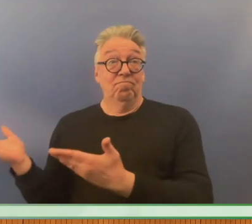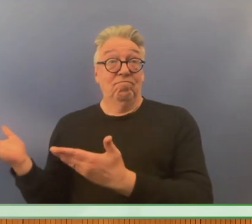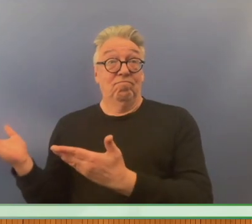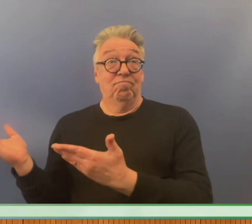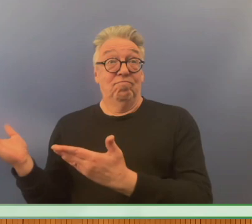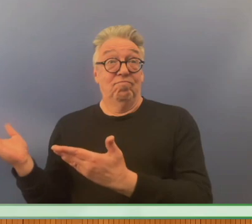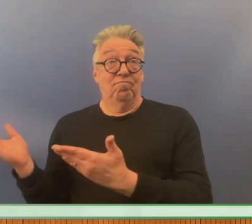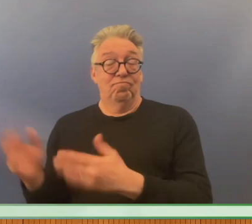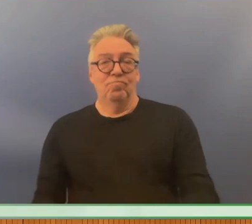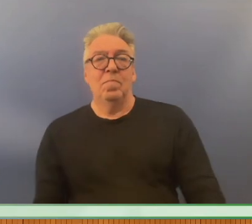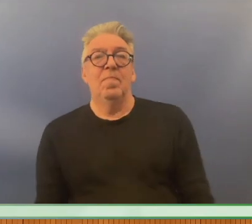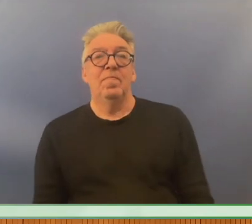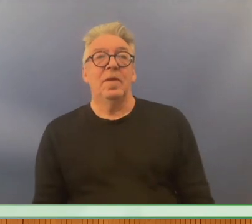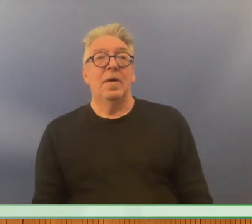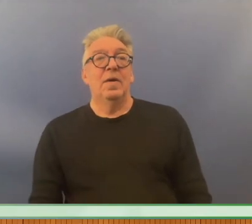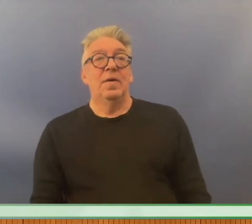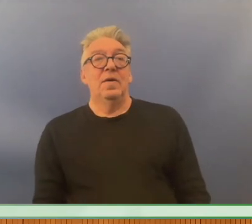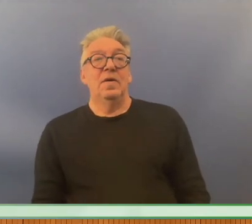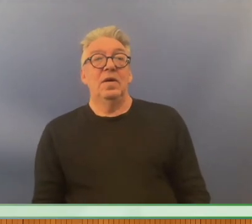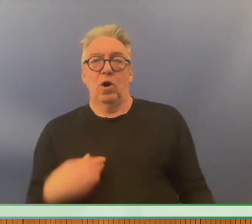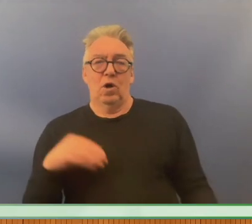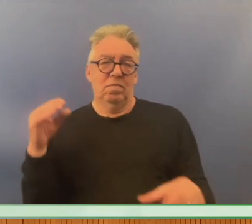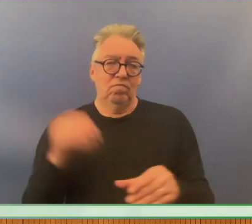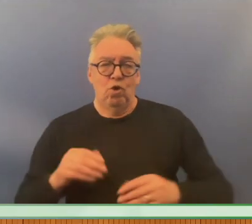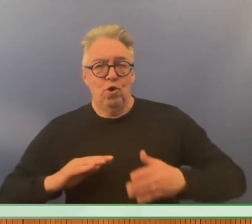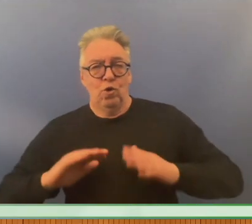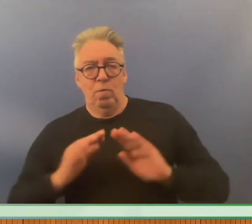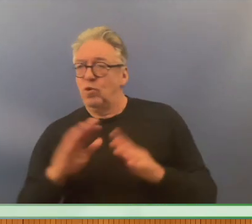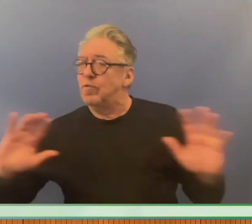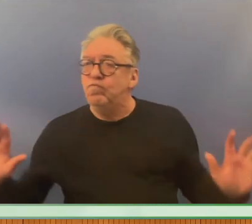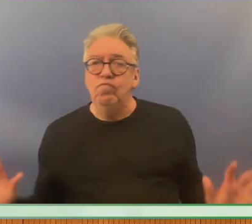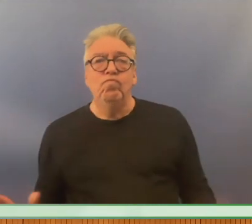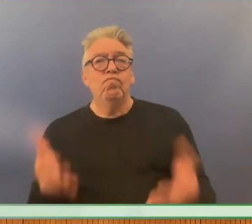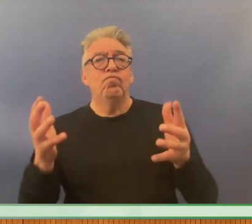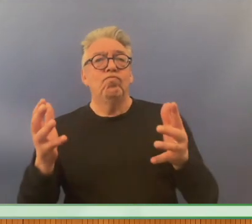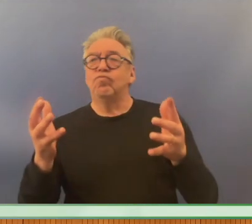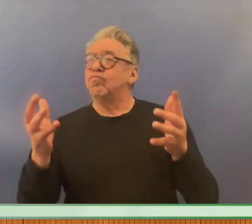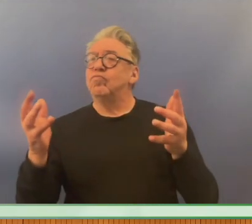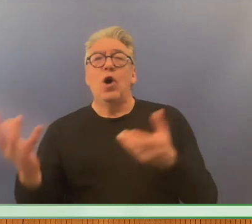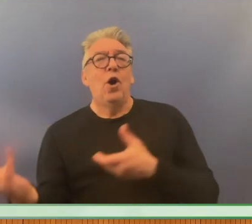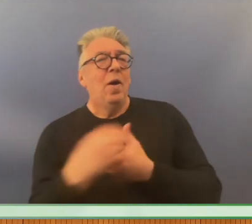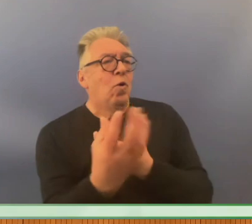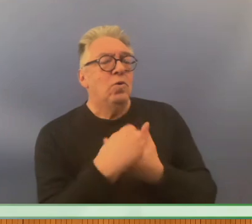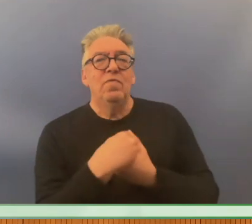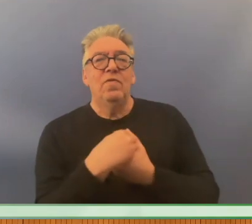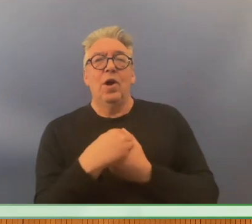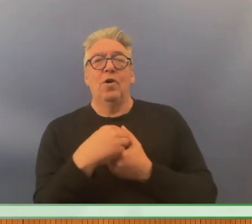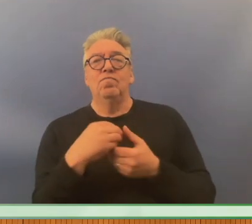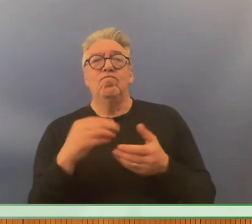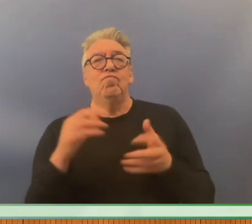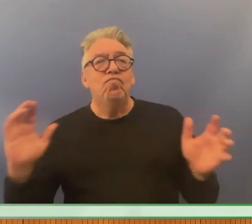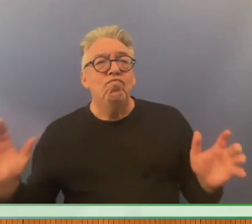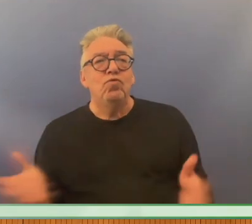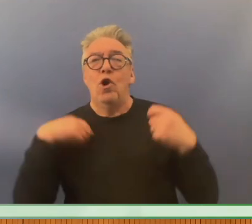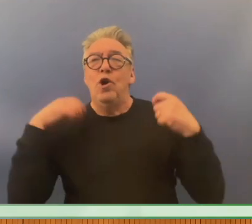Being part of a community that actively promotes inclusivity and celebrates variety has been tremendously inspiring.